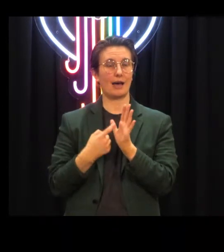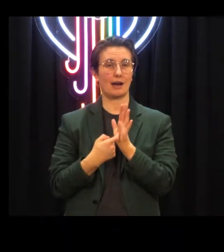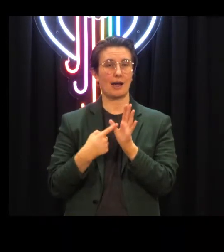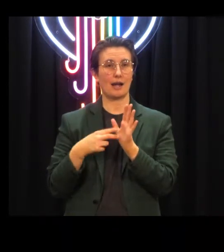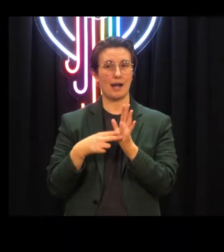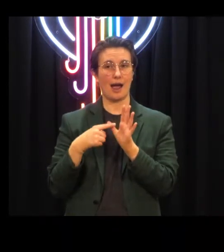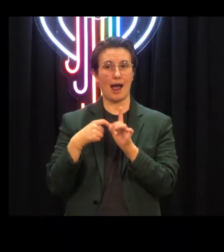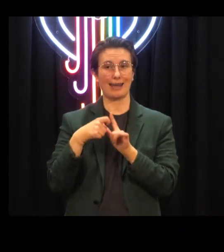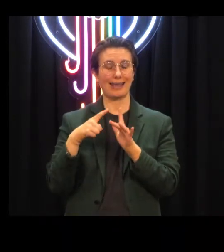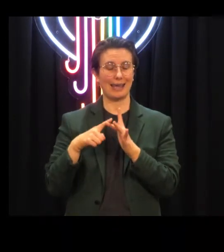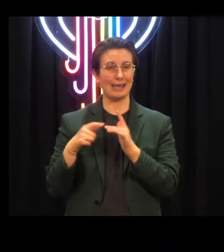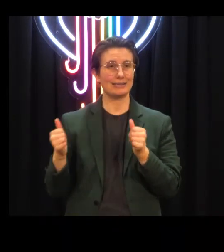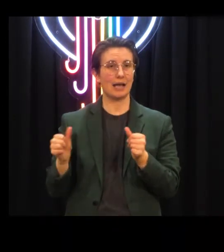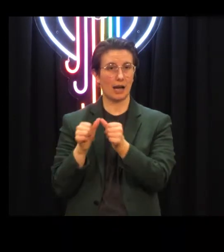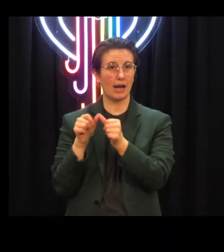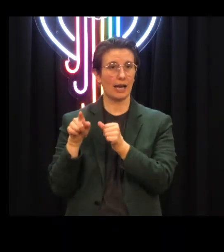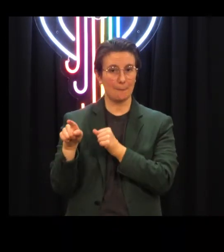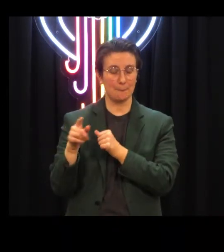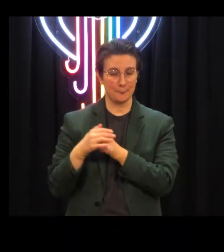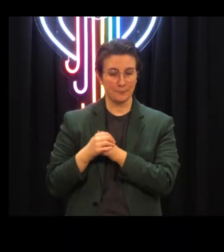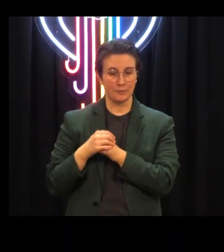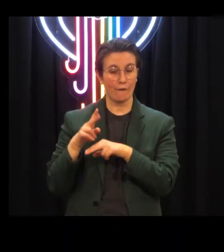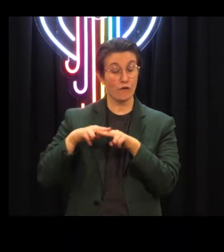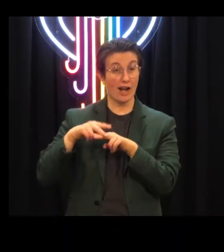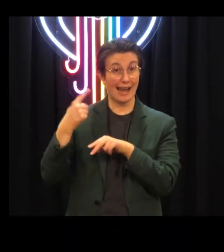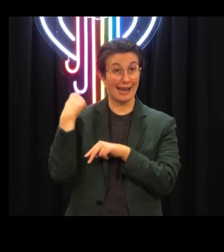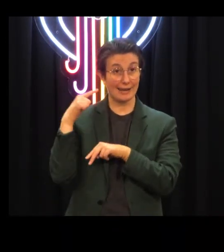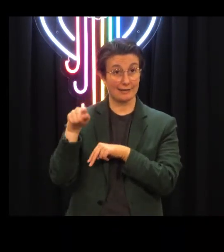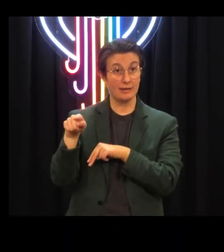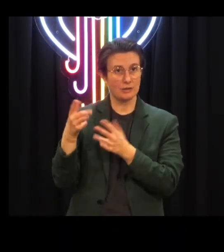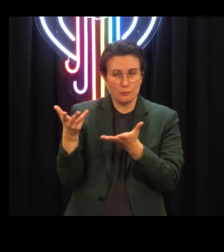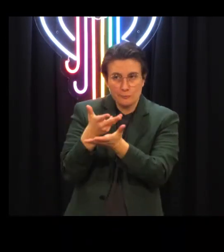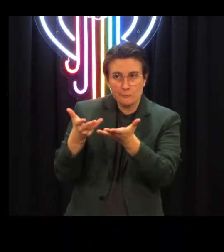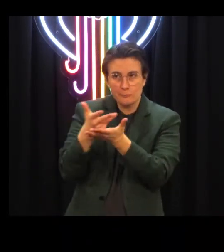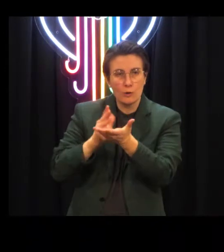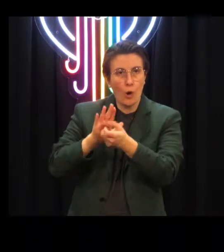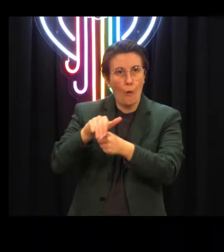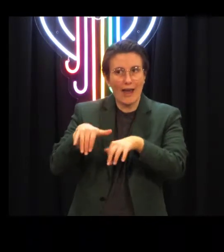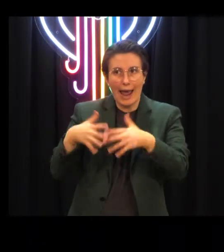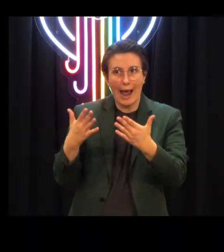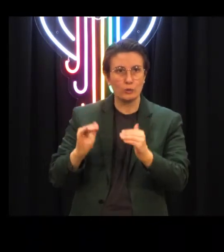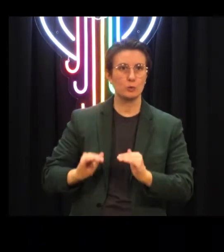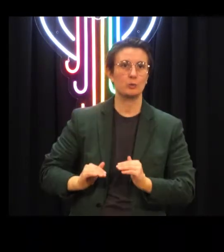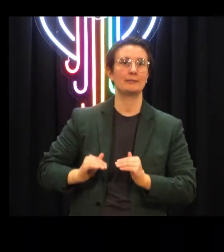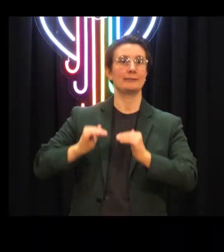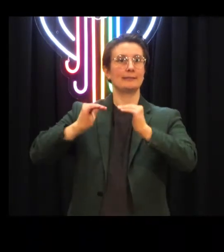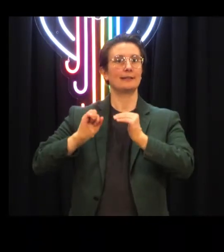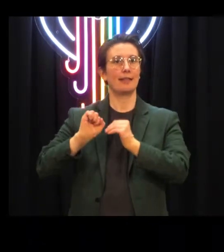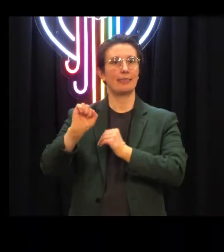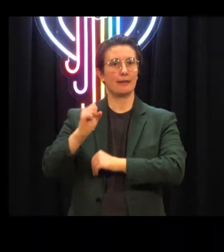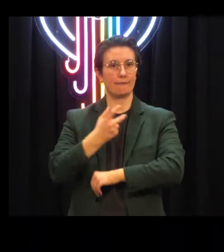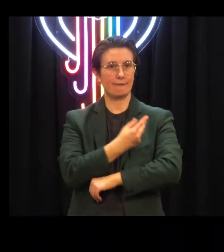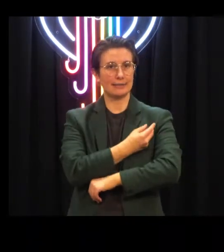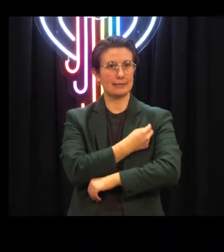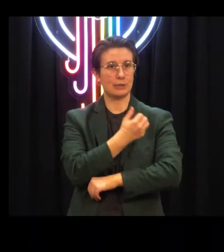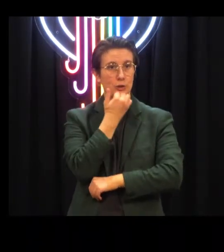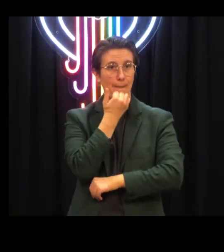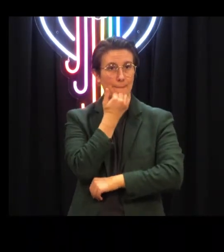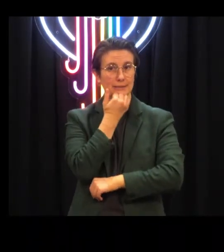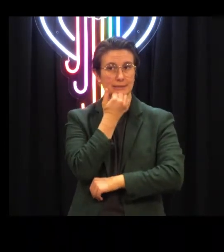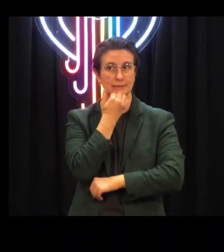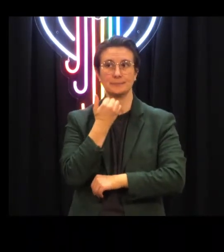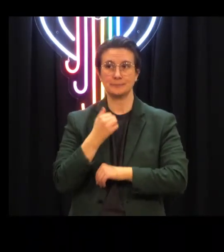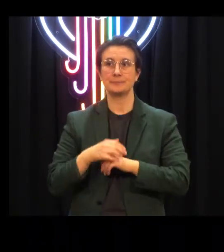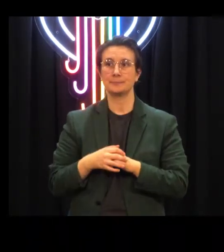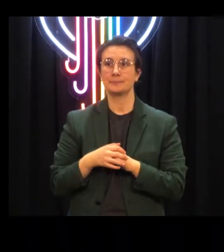with them, and we are in constant contact with the District Health Board about how that rollout is going. Does it worry you it's been this